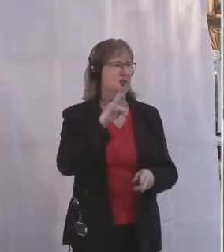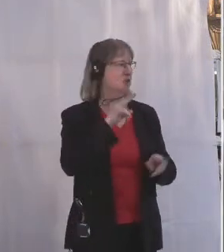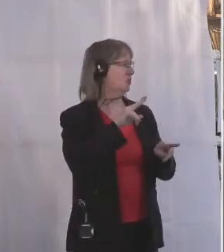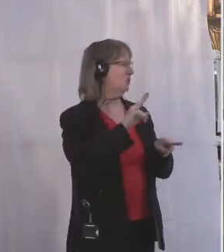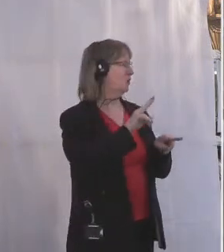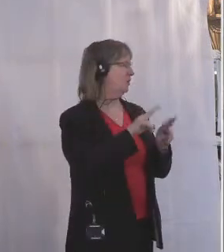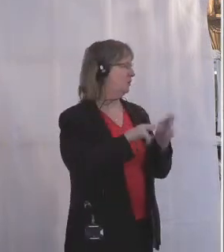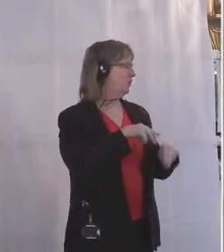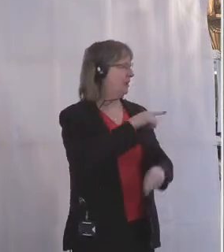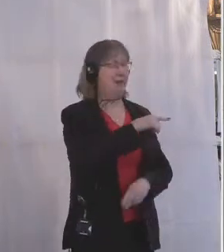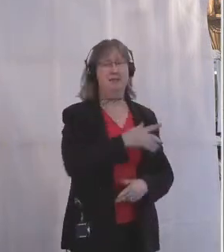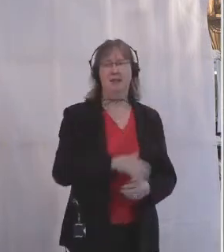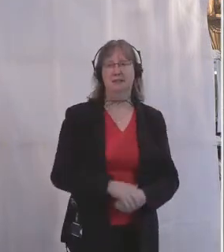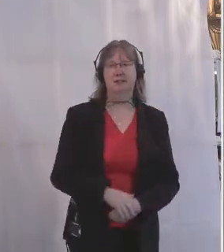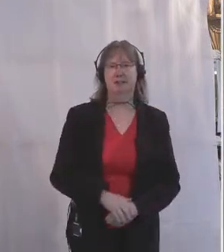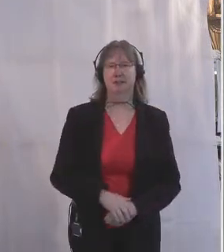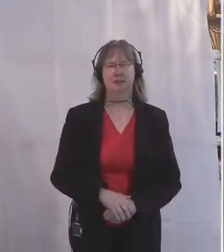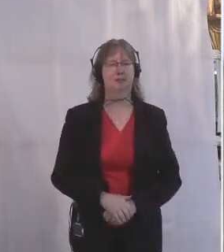There's no conflict of interest.